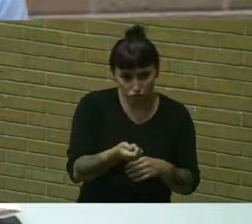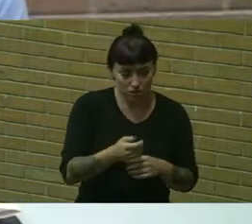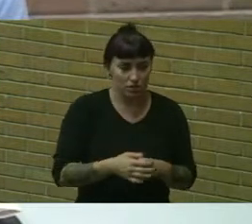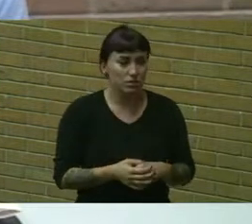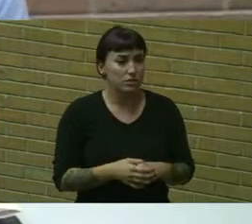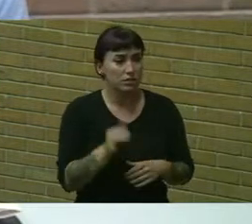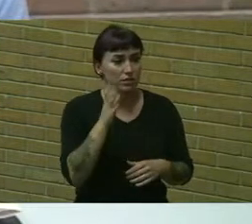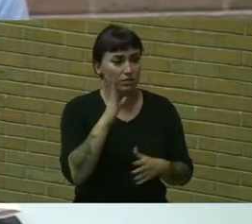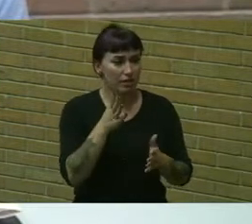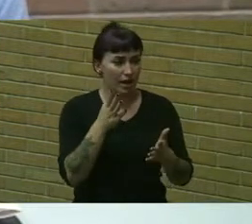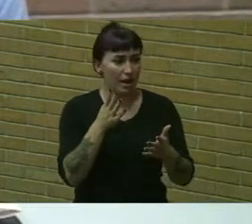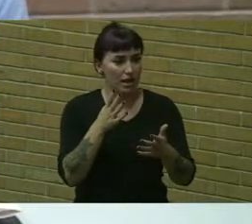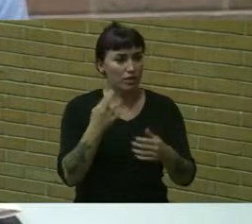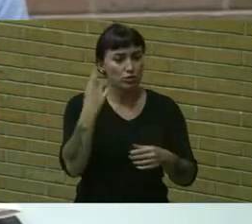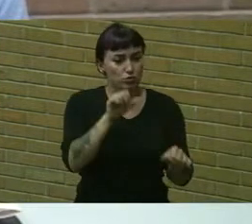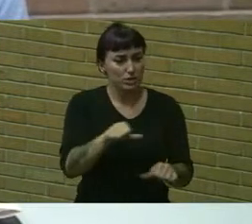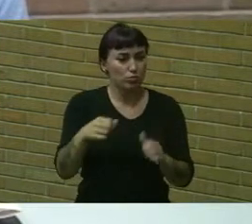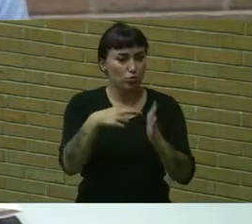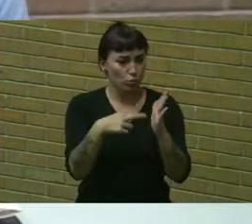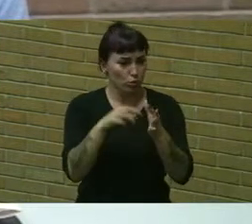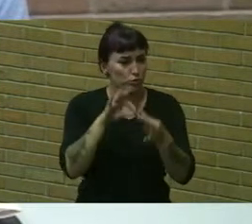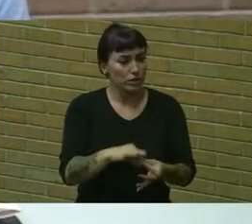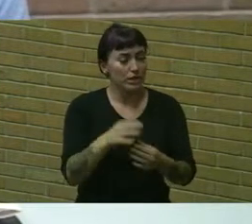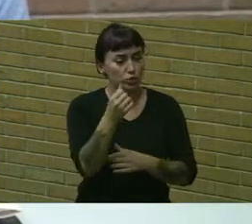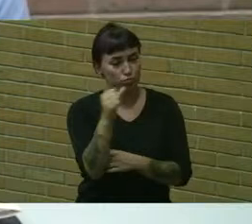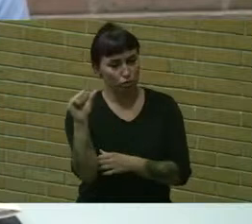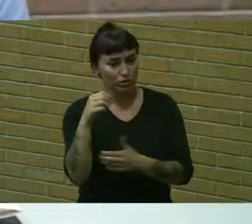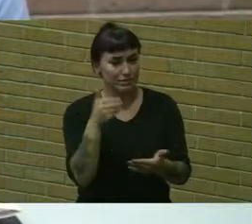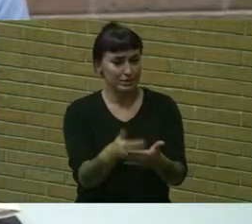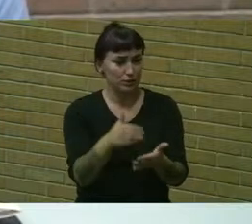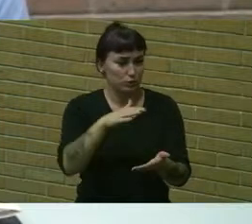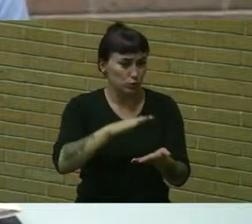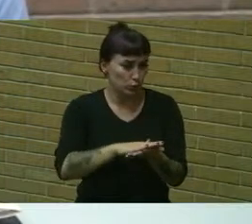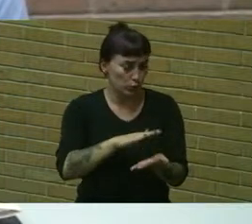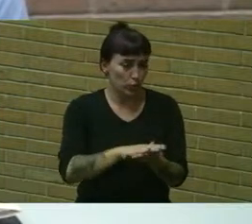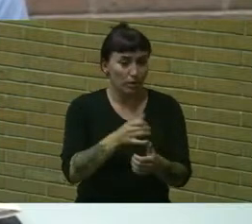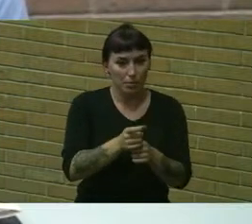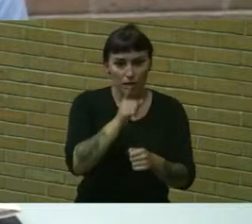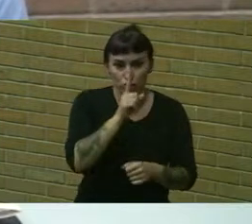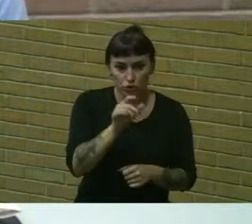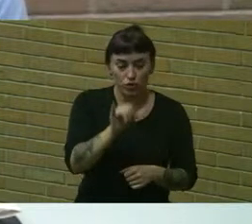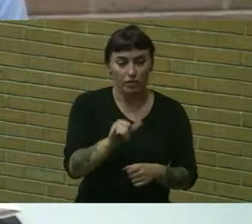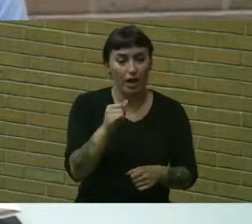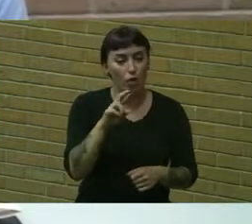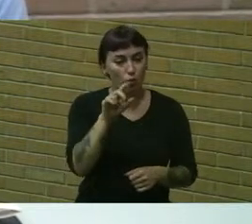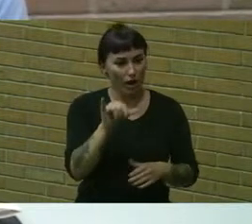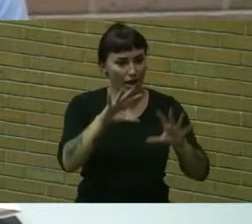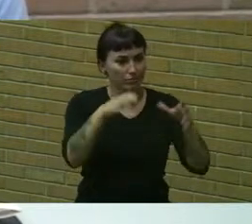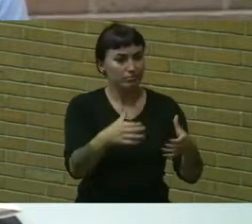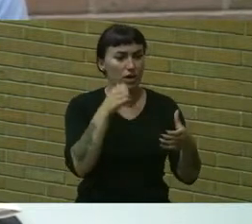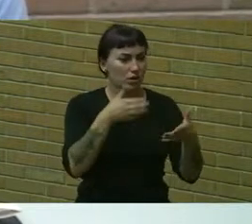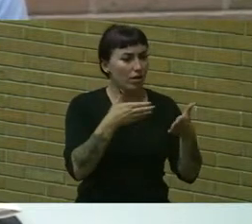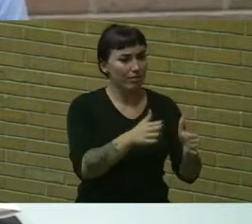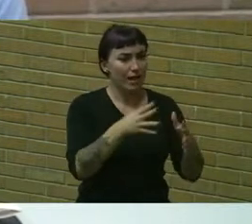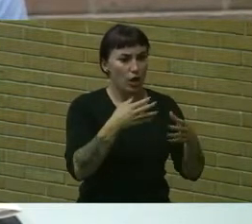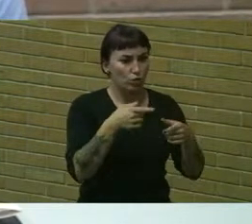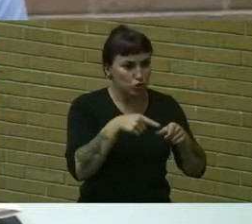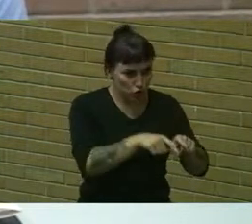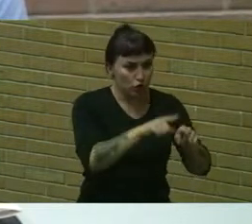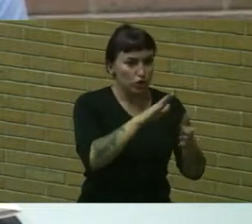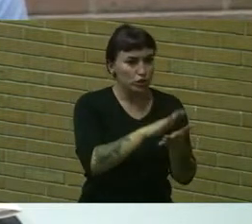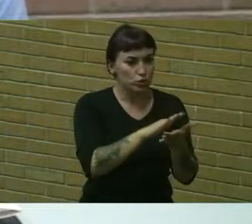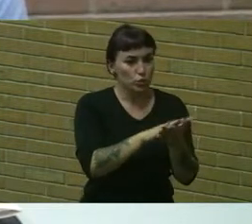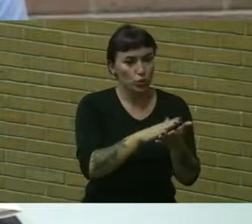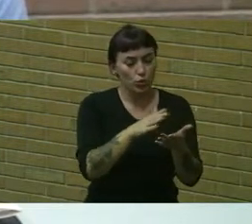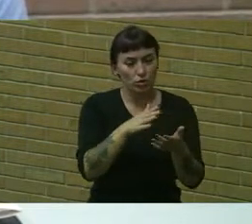justifying reasonable rules around protests near schools. Making sure that rallies are not allowed near the school during